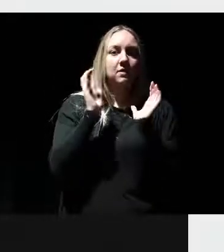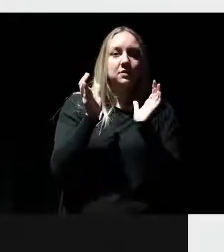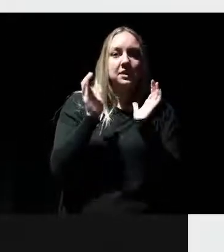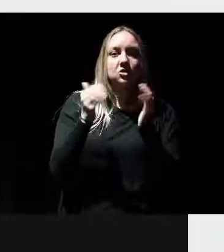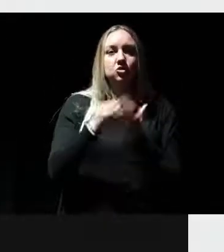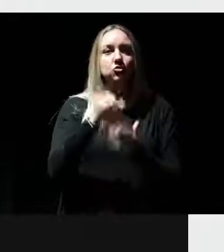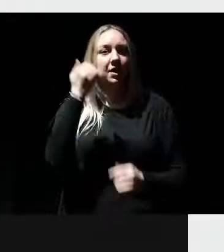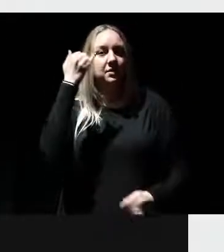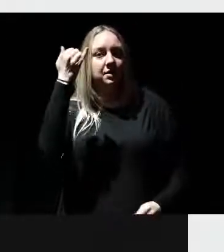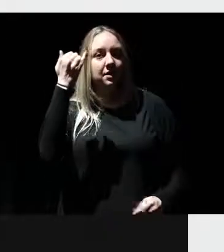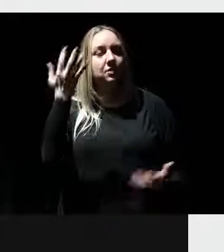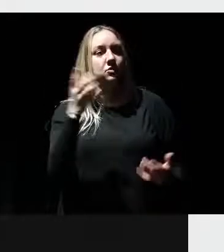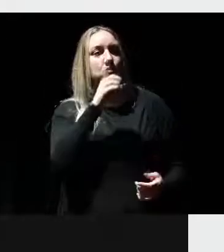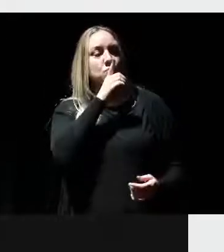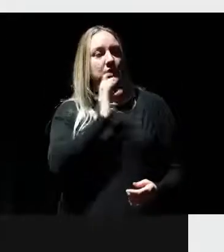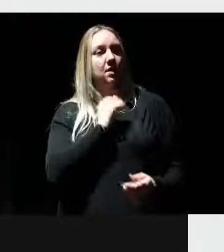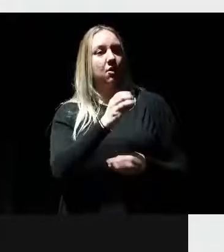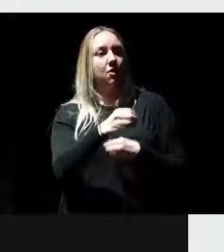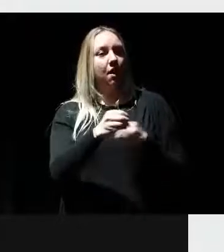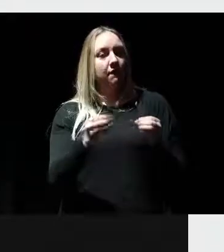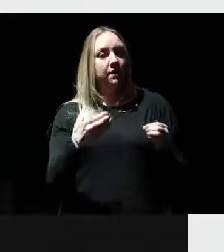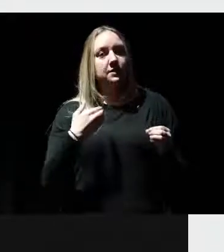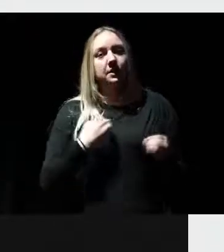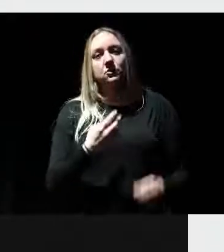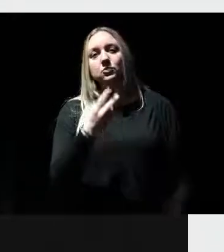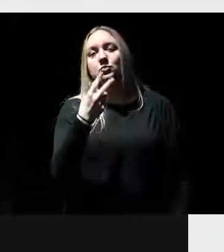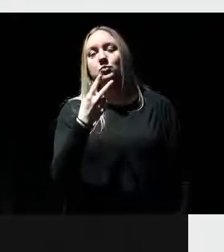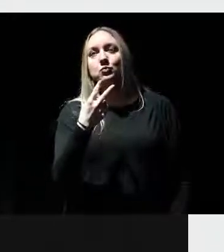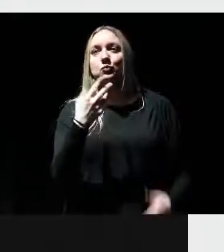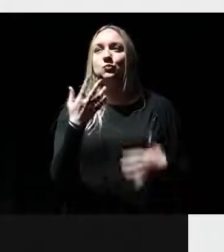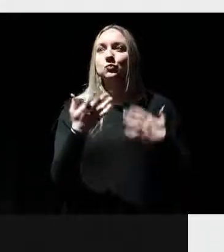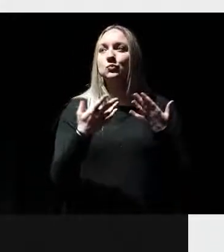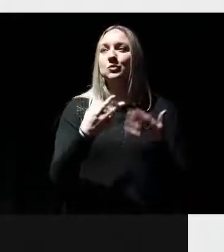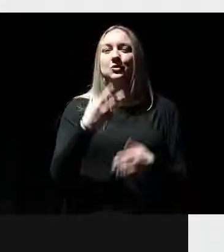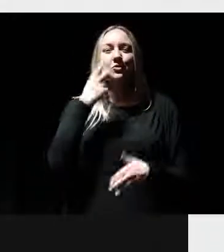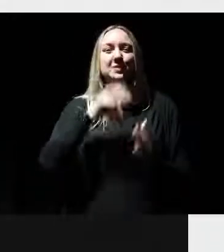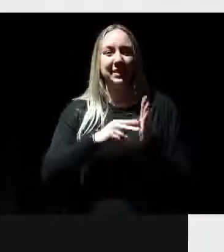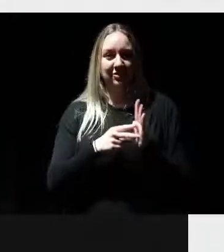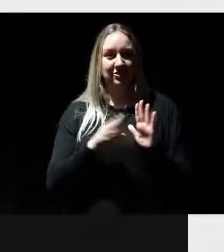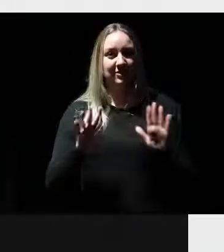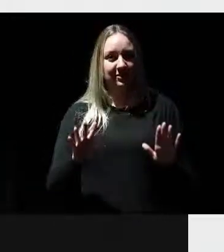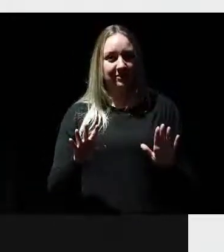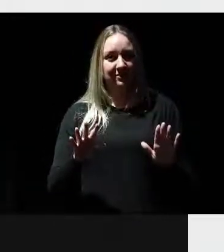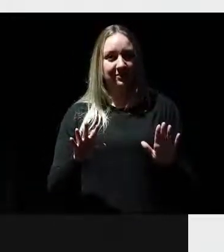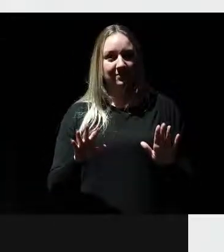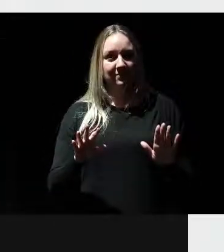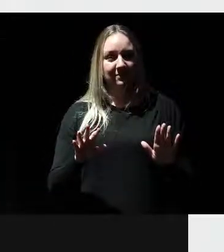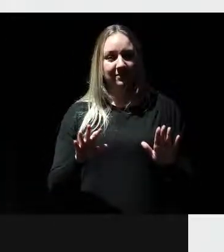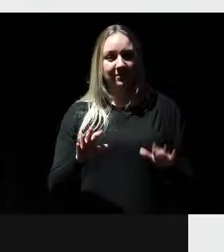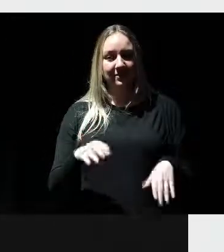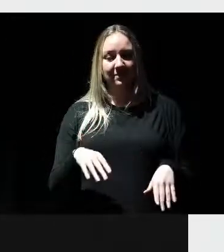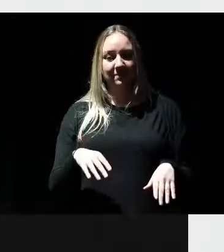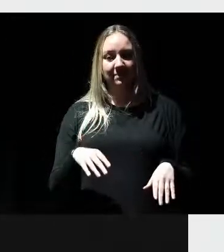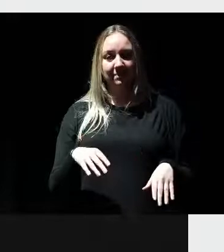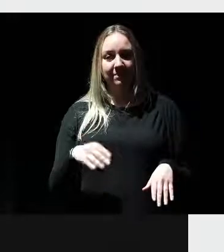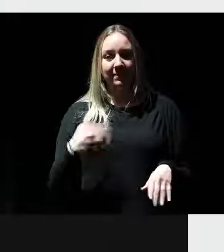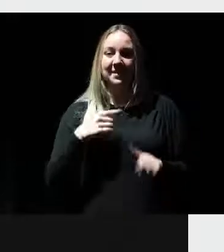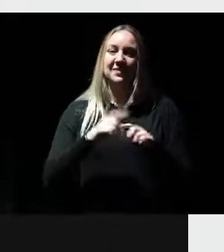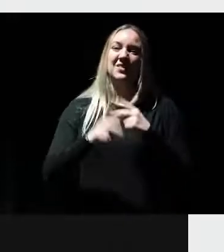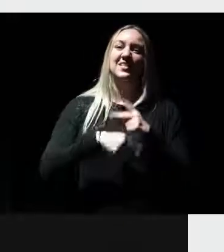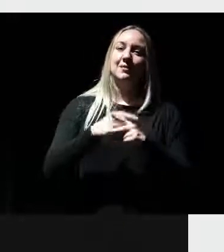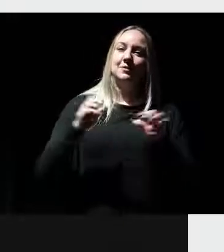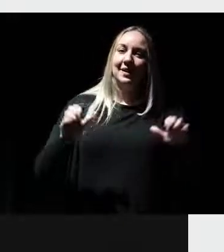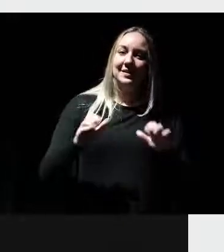of the office maybe having two very different sine curves or sine waves of activity. One